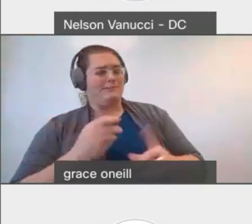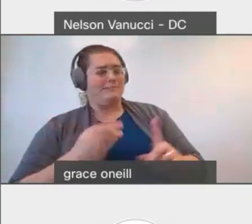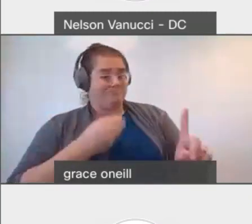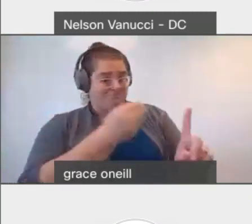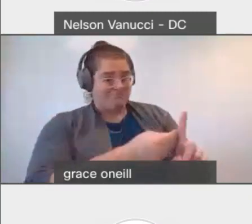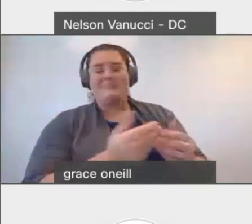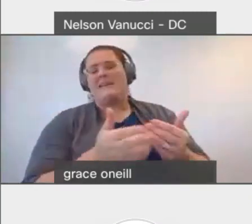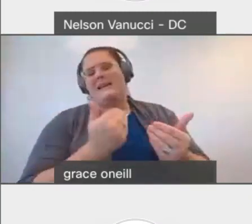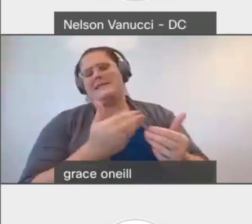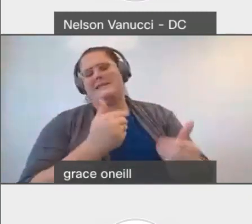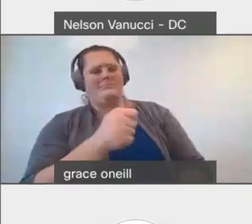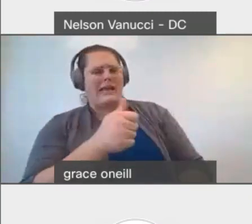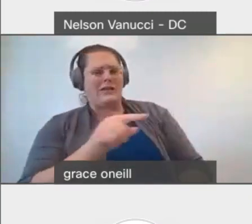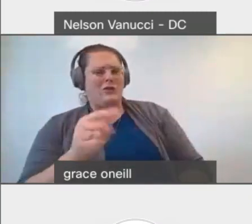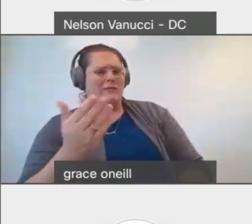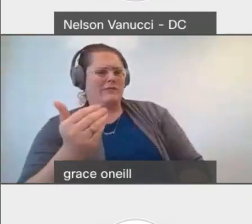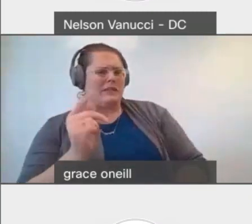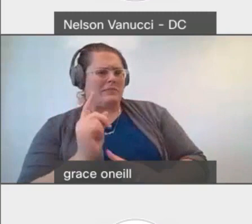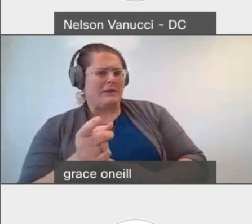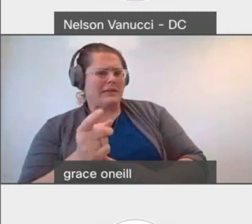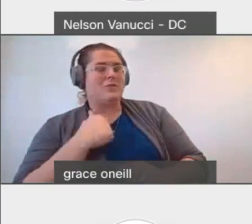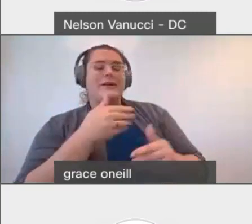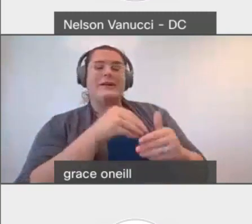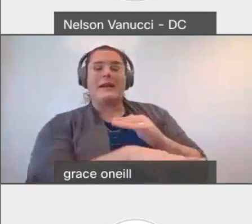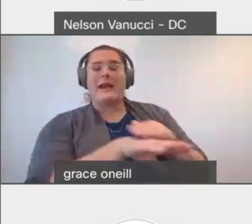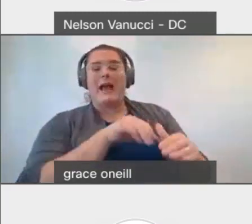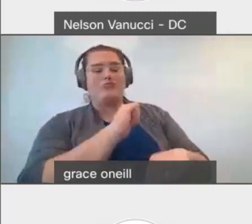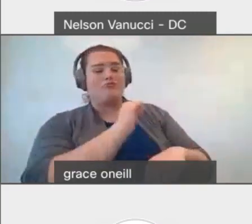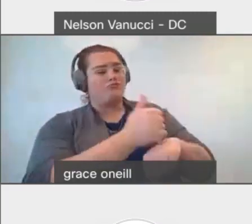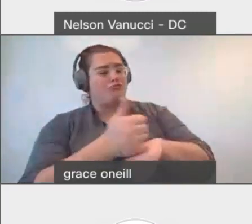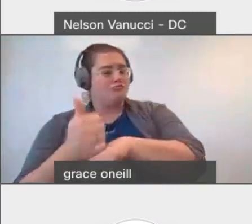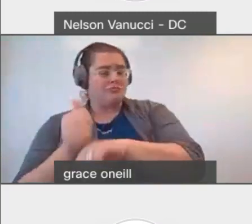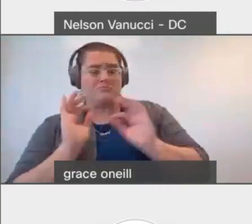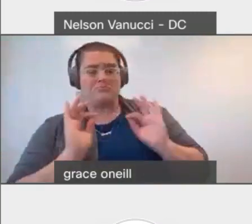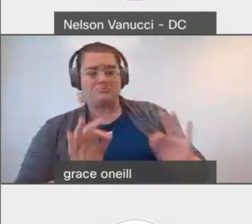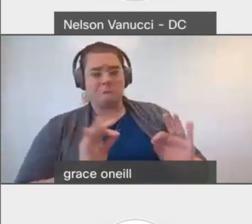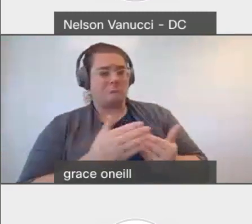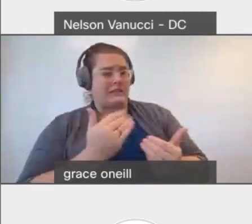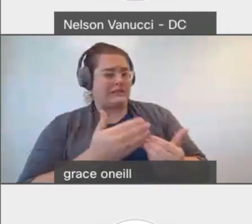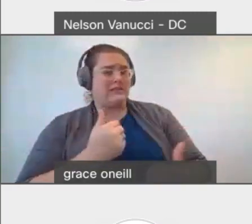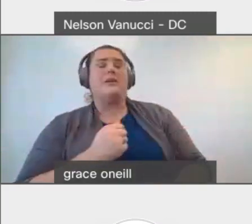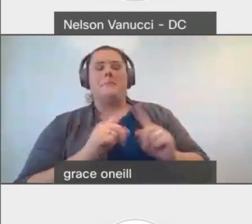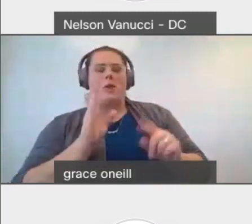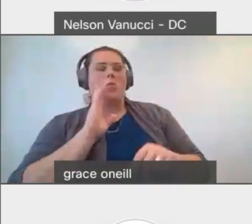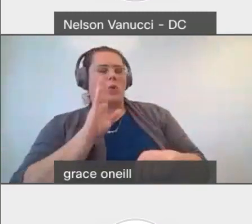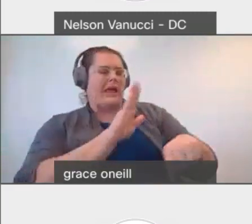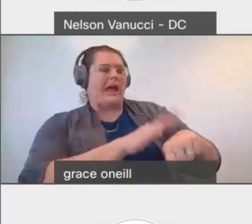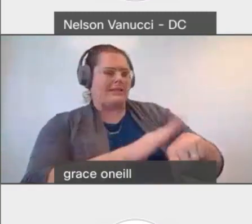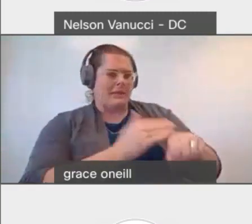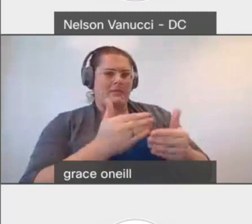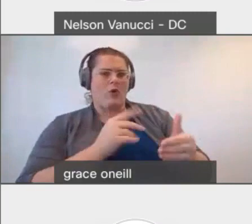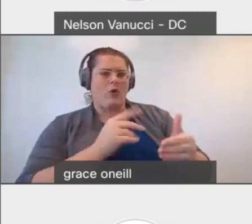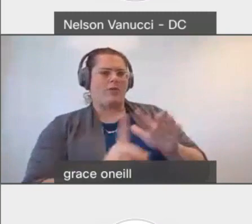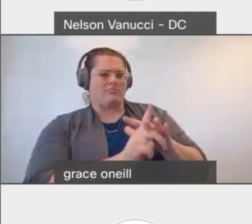come in and out and get, keep out of everybody's way. But we will definitely be giving you a heads up when that equipment will be coming